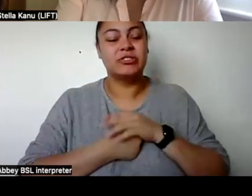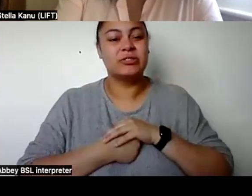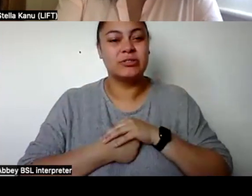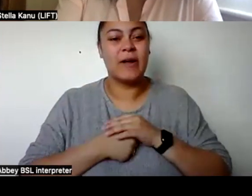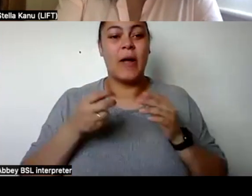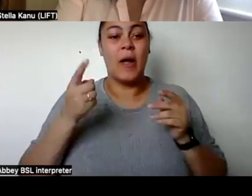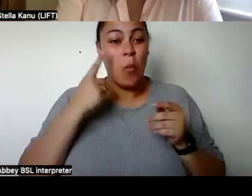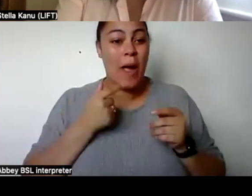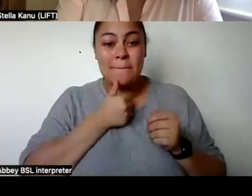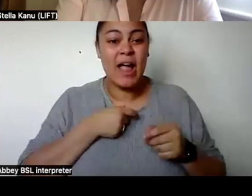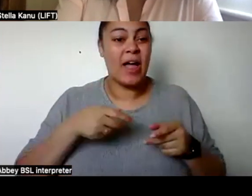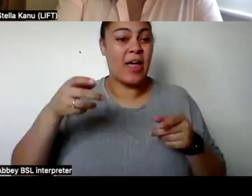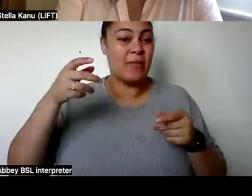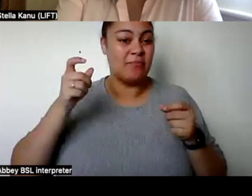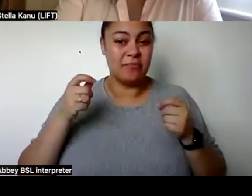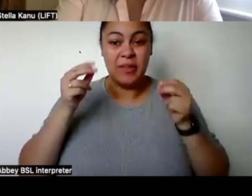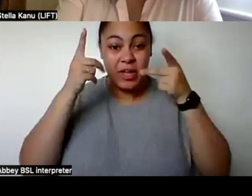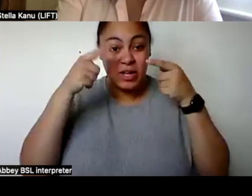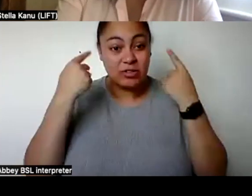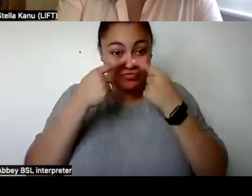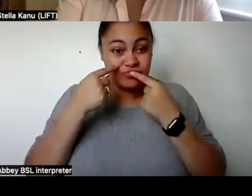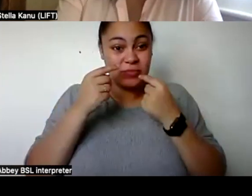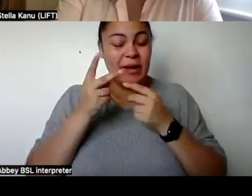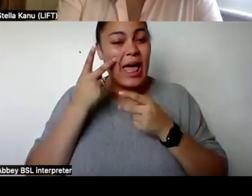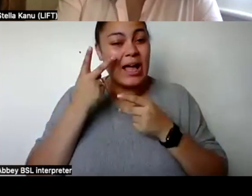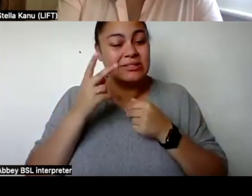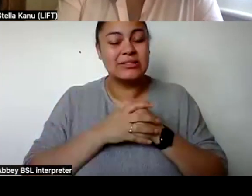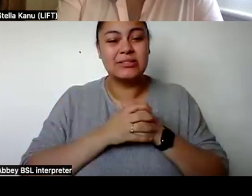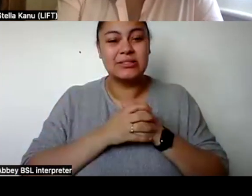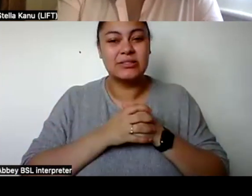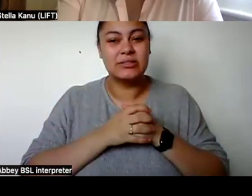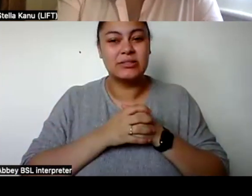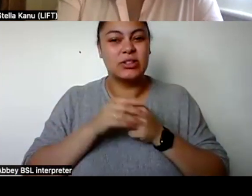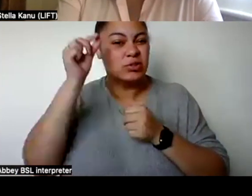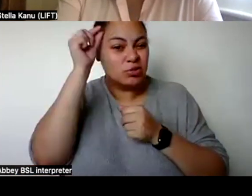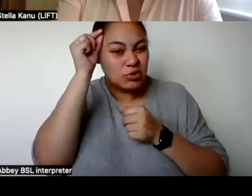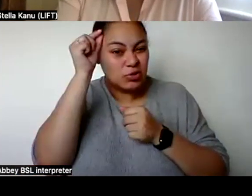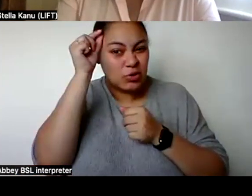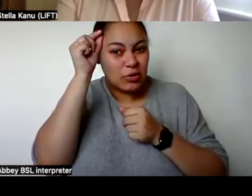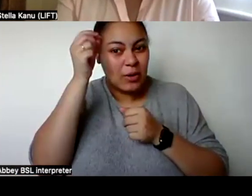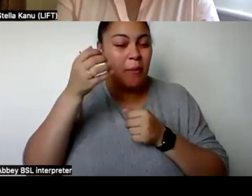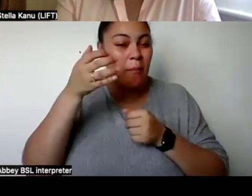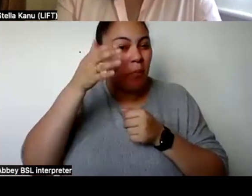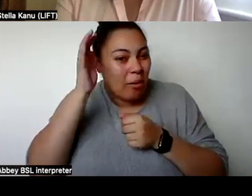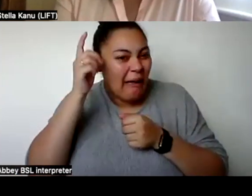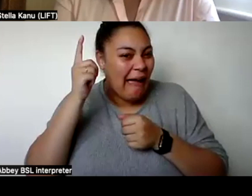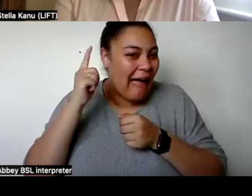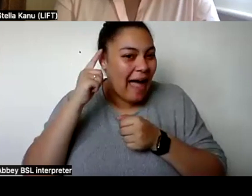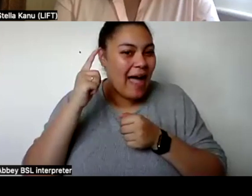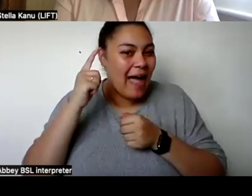wearing clear-rimmed glasses. I've got short, some say balding, grey